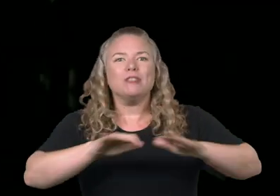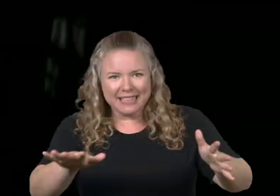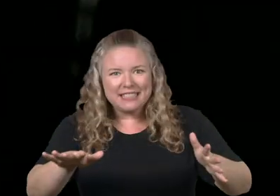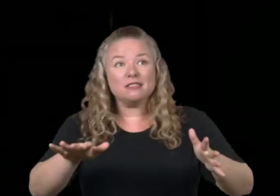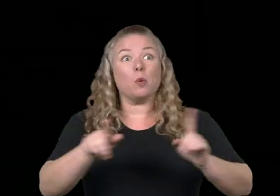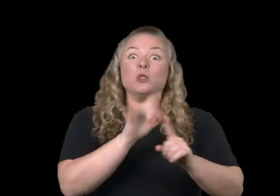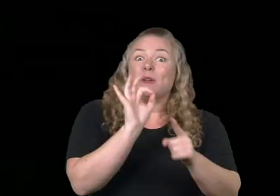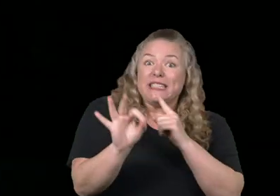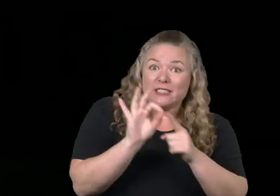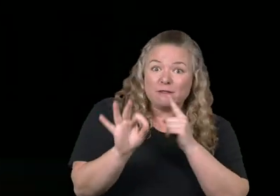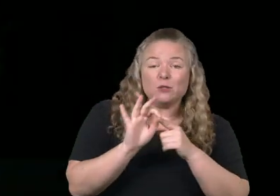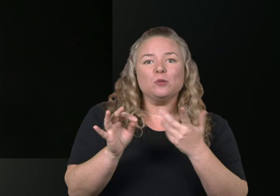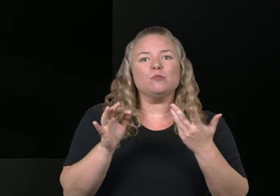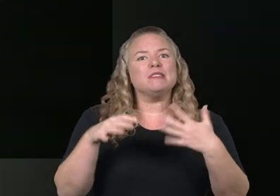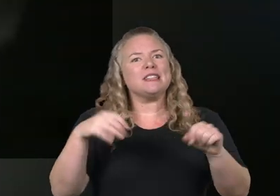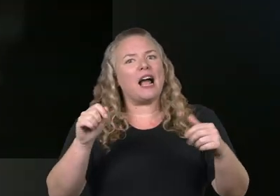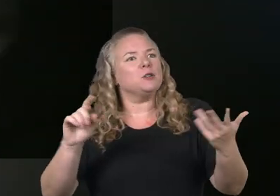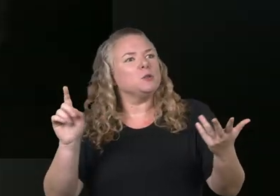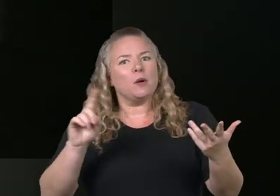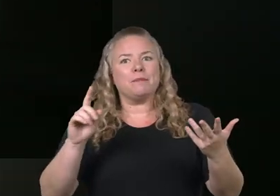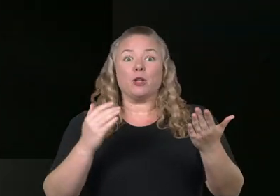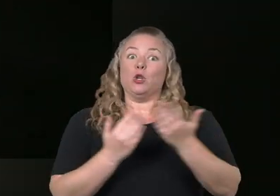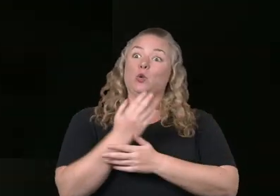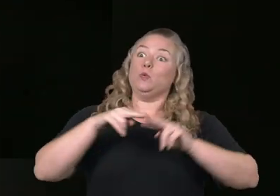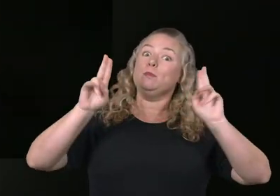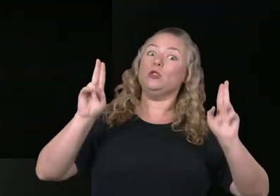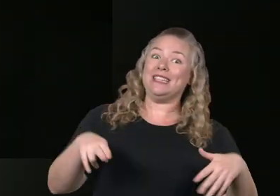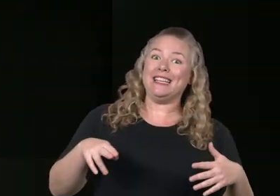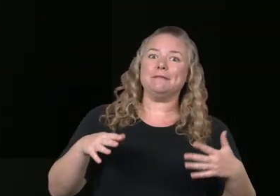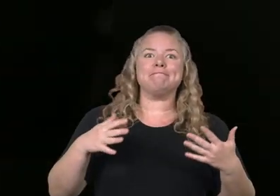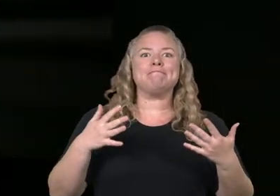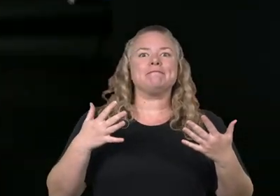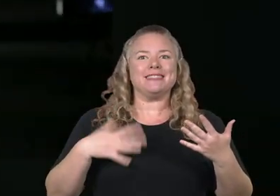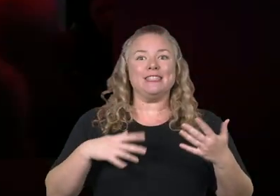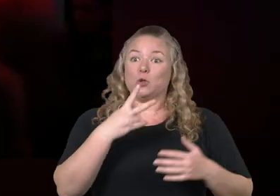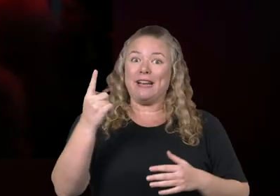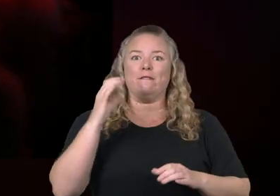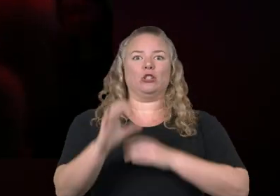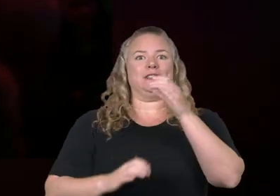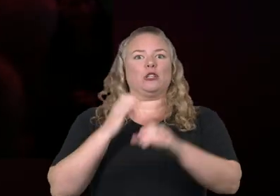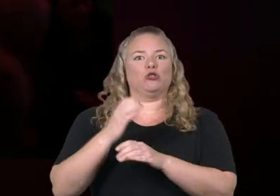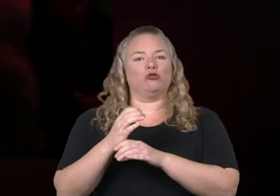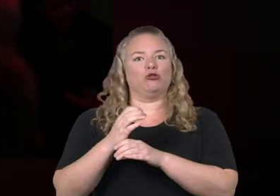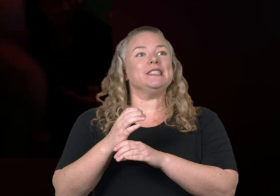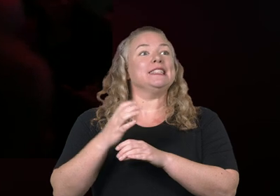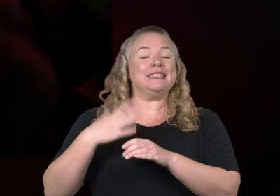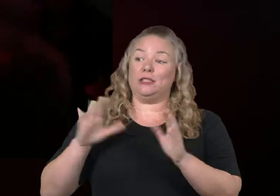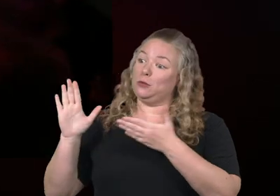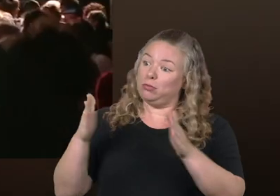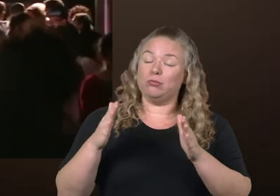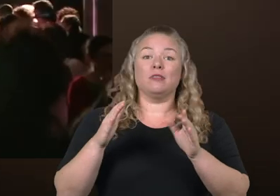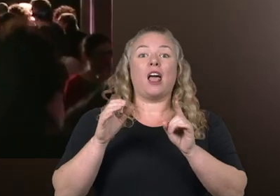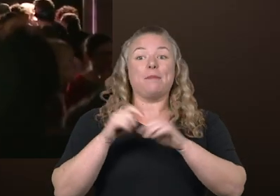in press releases and I think in interviews, he started to say, the new museum in the 21st century needs to be thought of